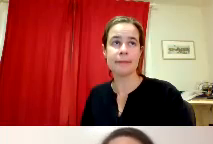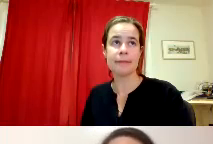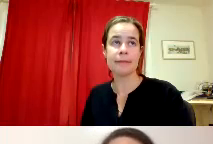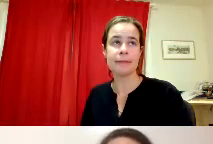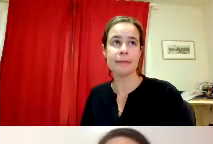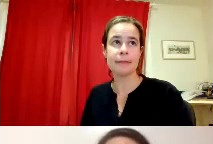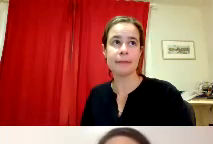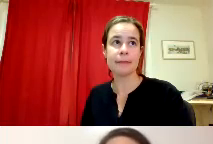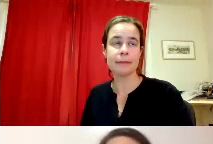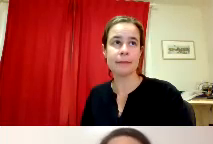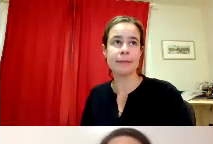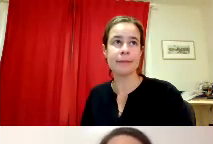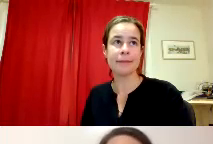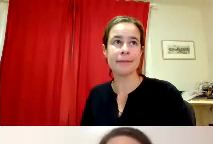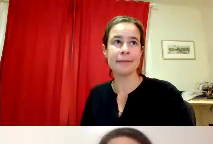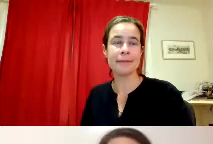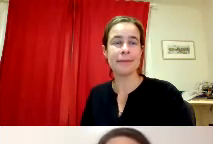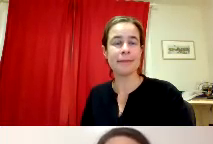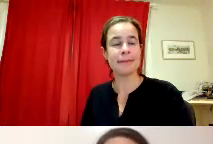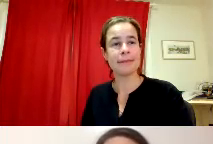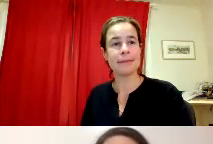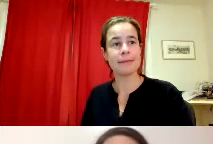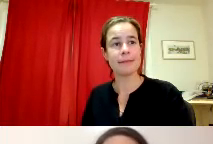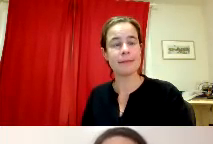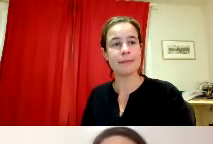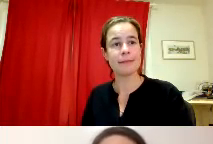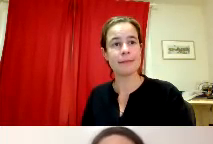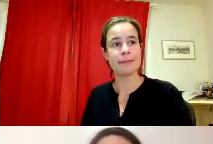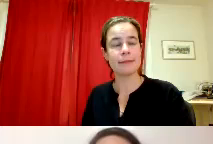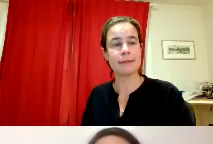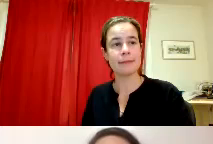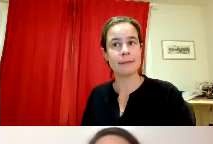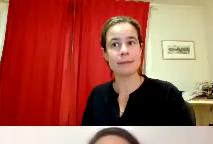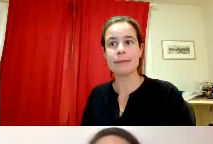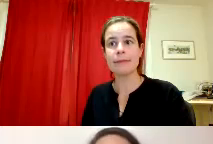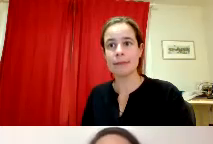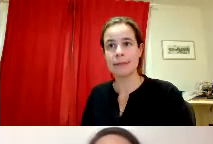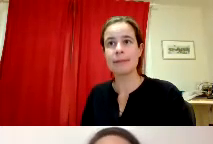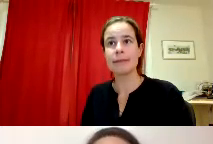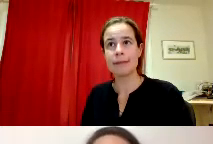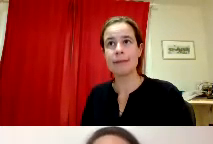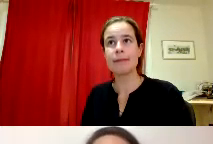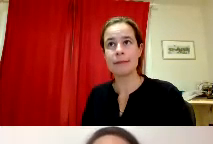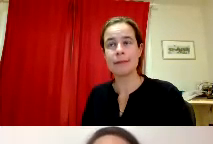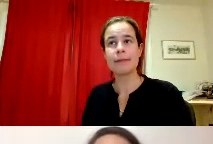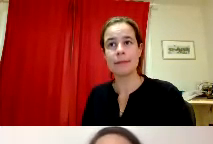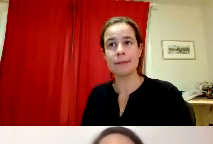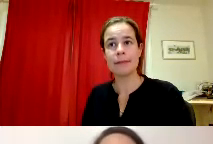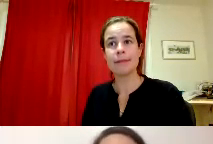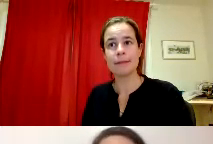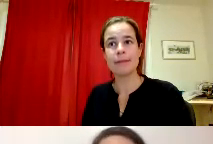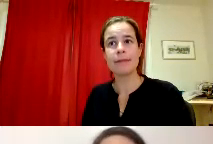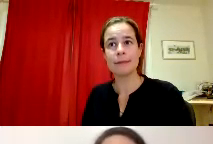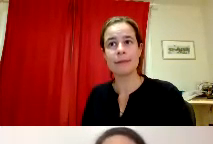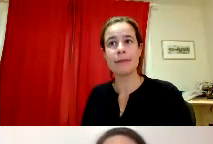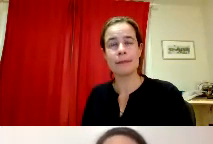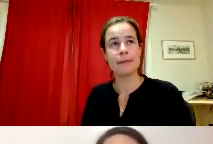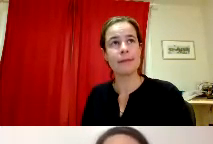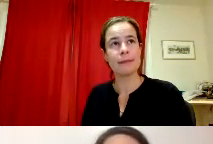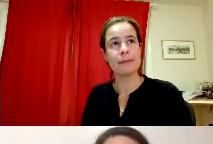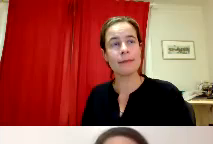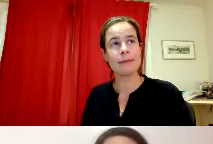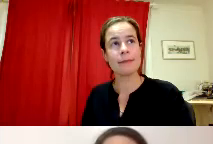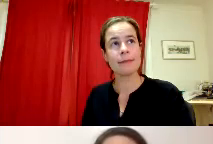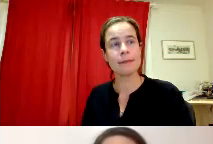We also saw this really big importance of healthcare and support and a real strong reliance on public health nurses in